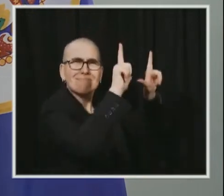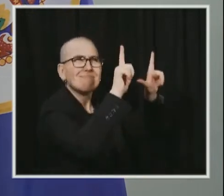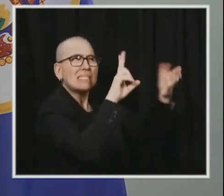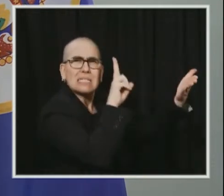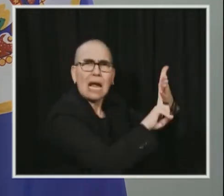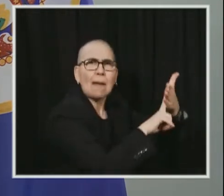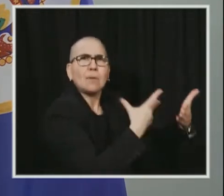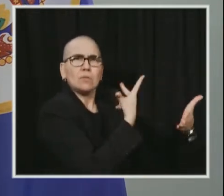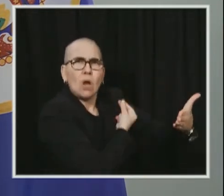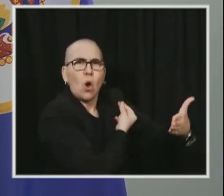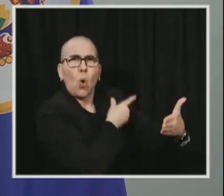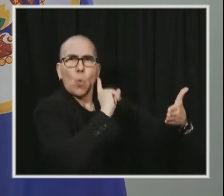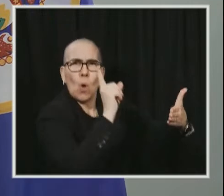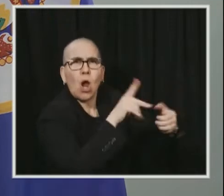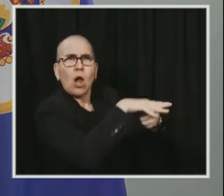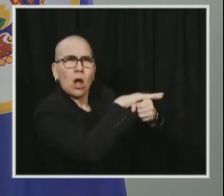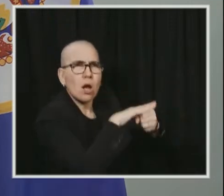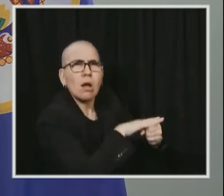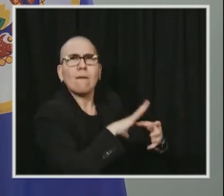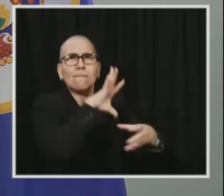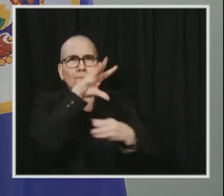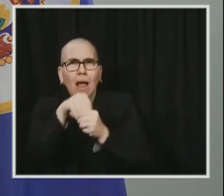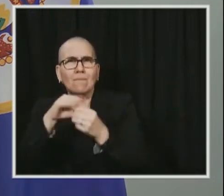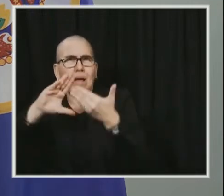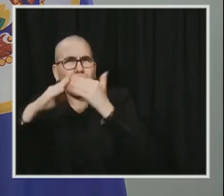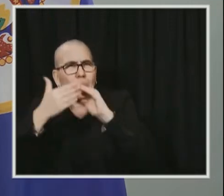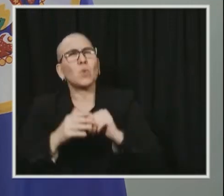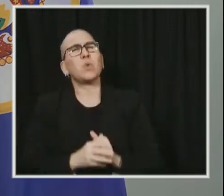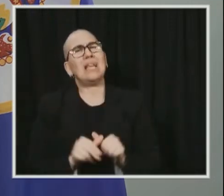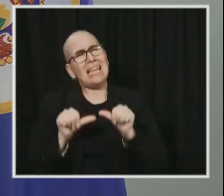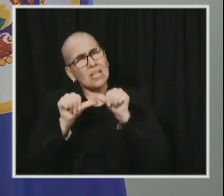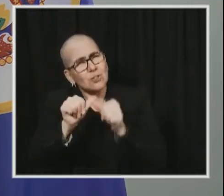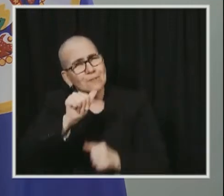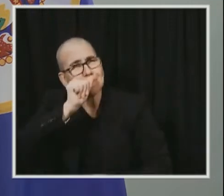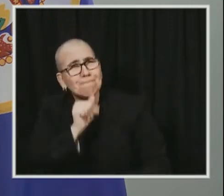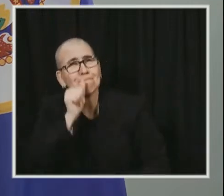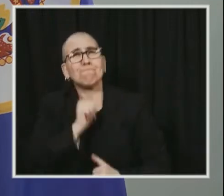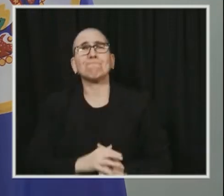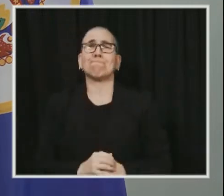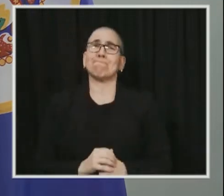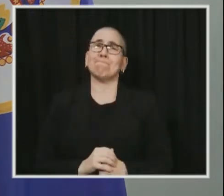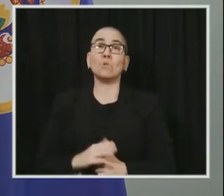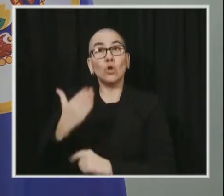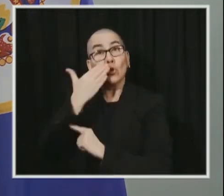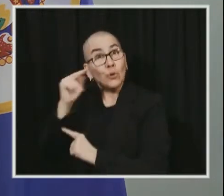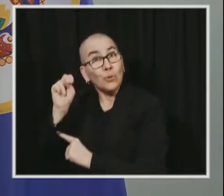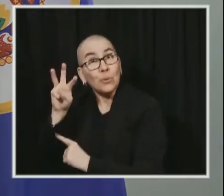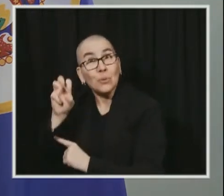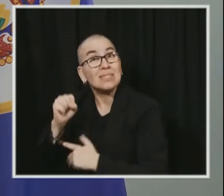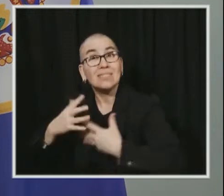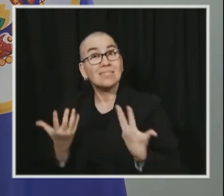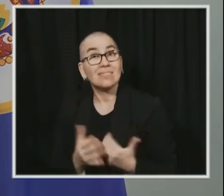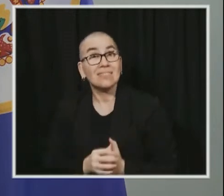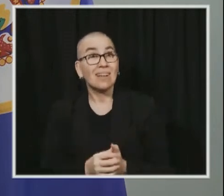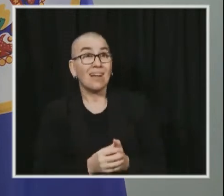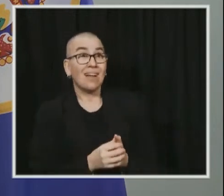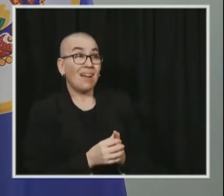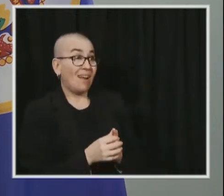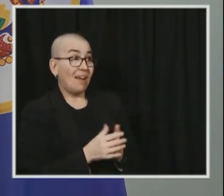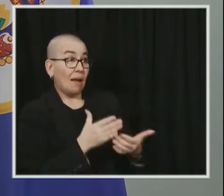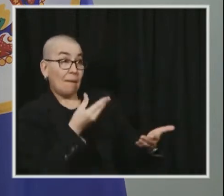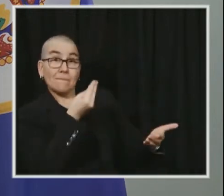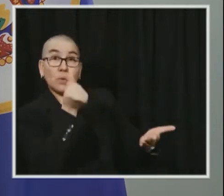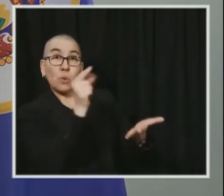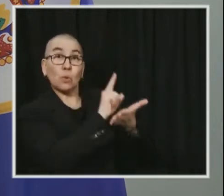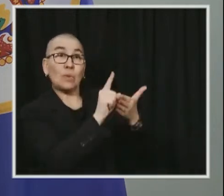of our physicians say, we're going to need a little bit of patience here, but the good news is after the next several weeks, we should start to see